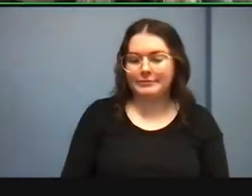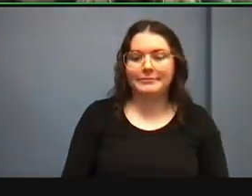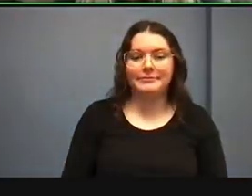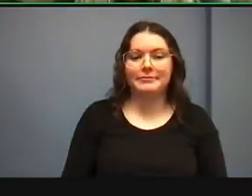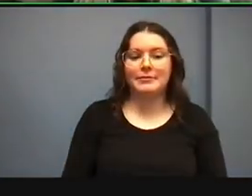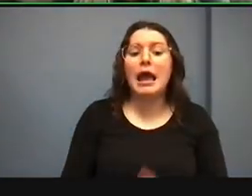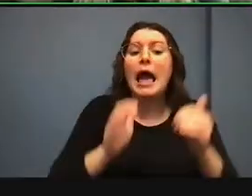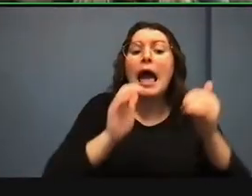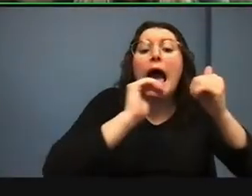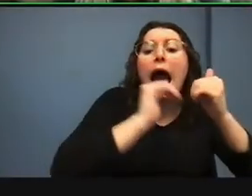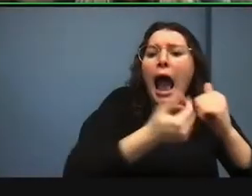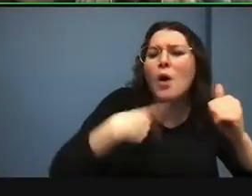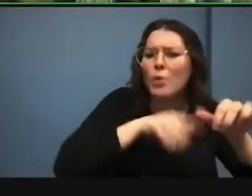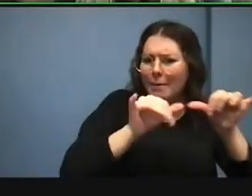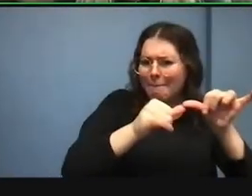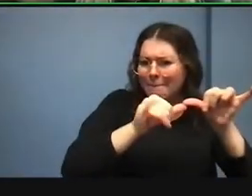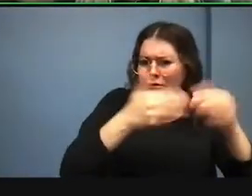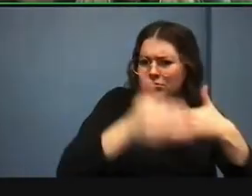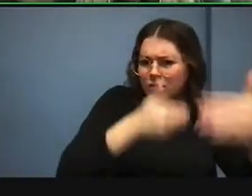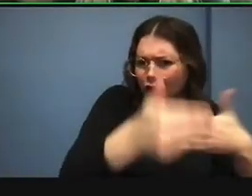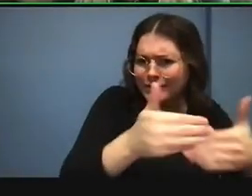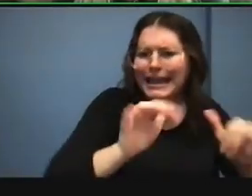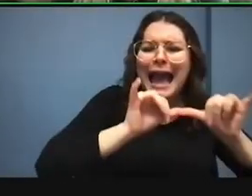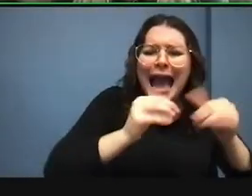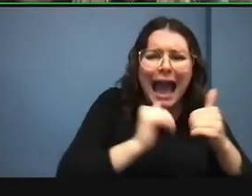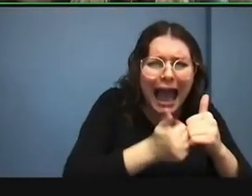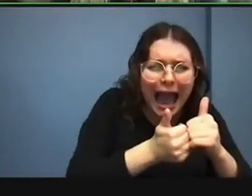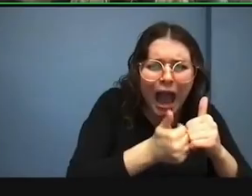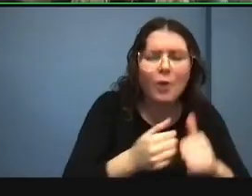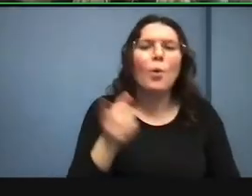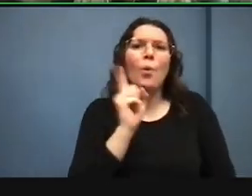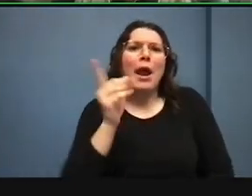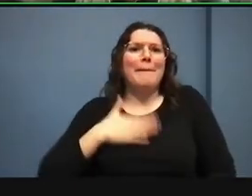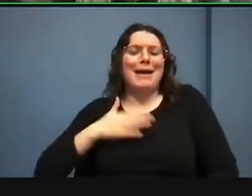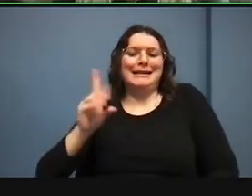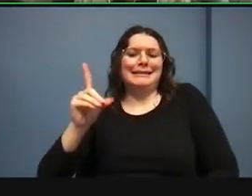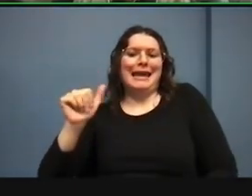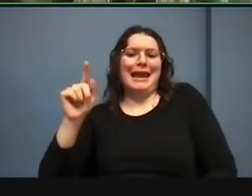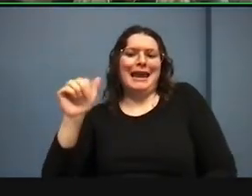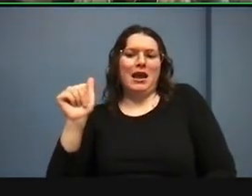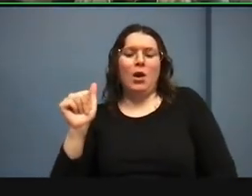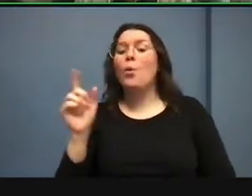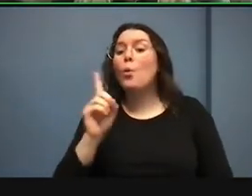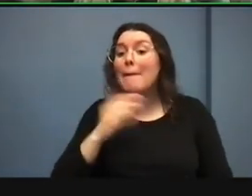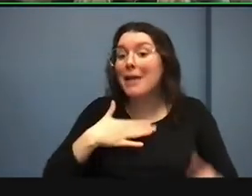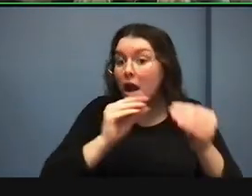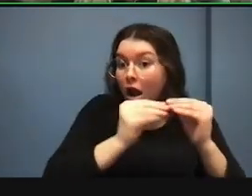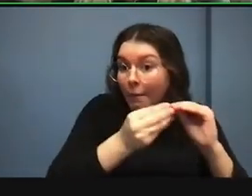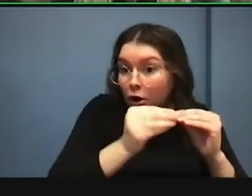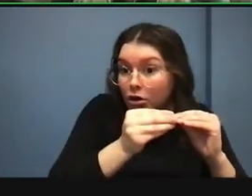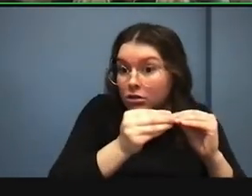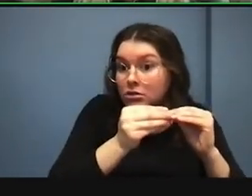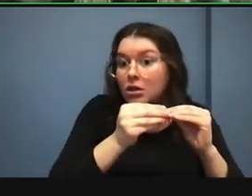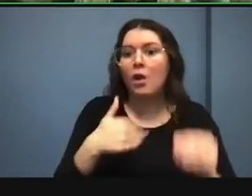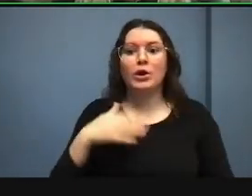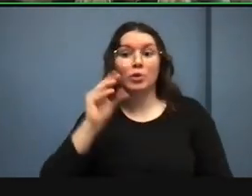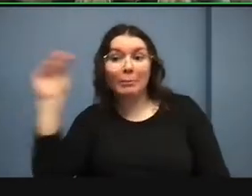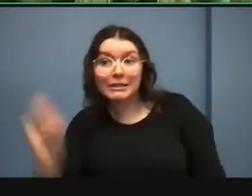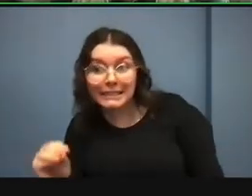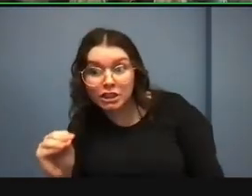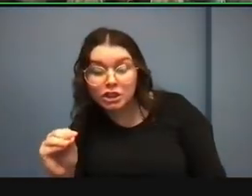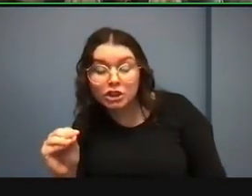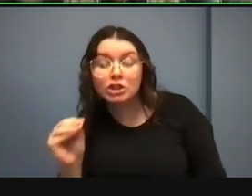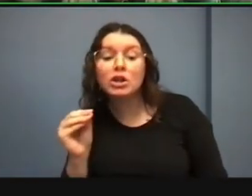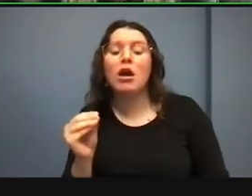And how are we measuring progress? Again, where is my data? Where are my numbers? Am I doing percentage